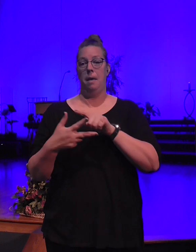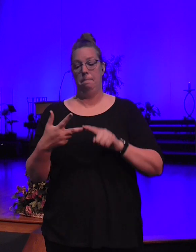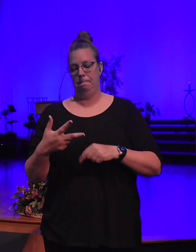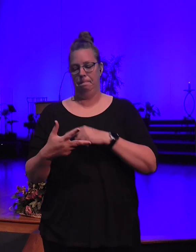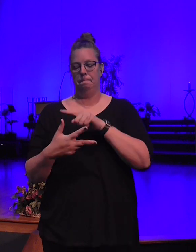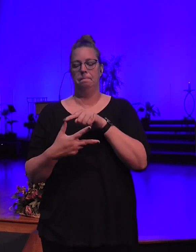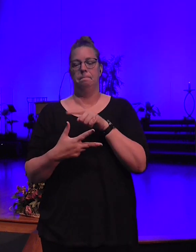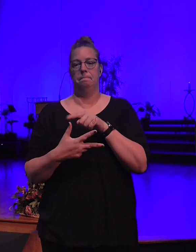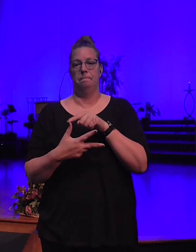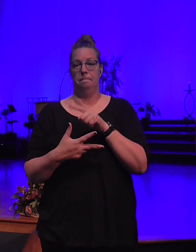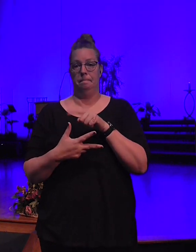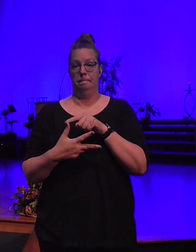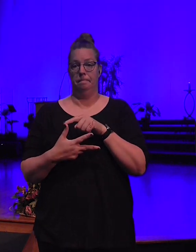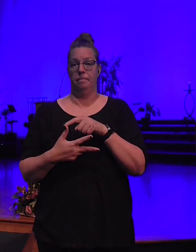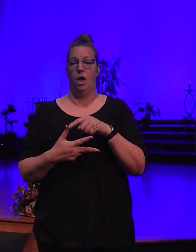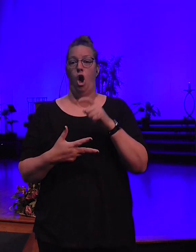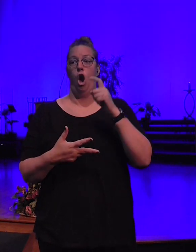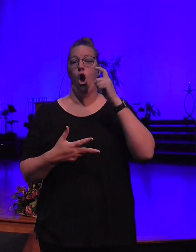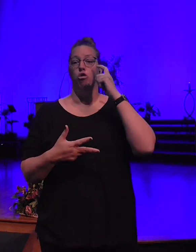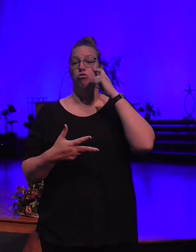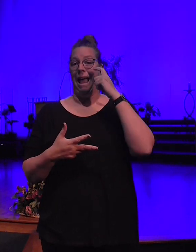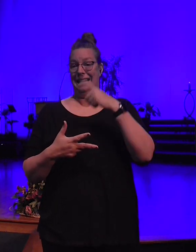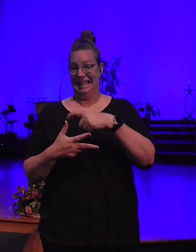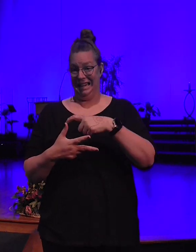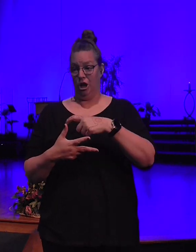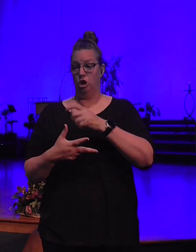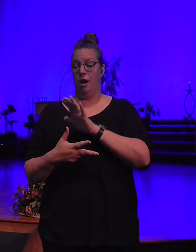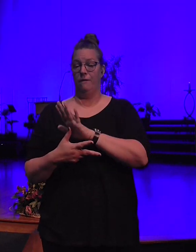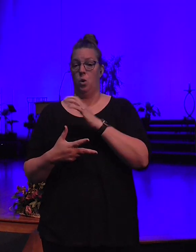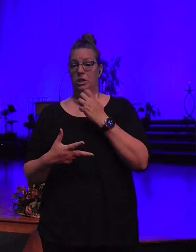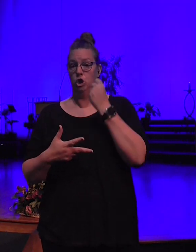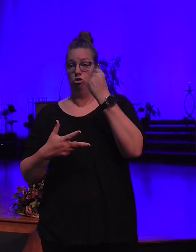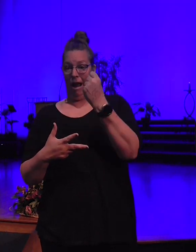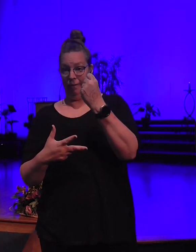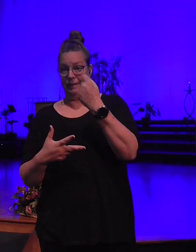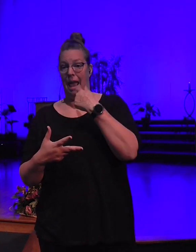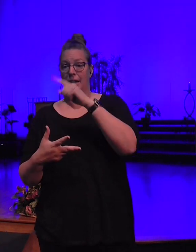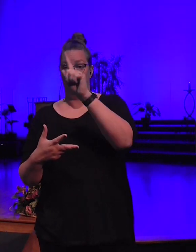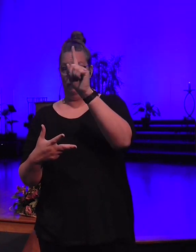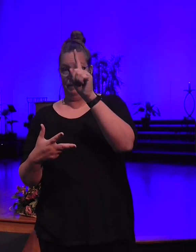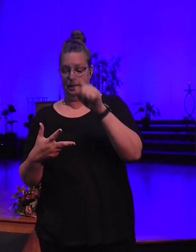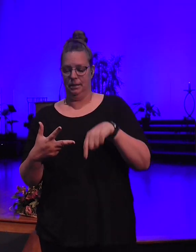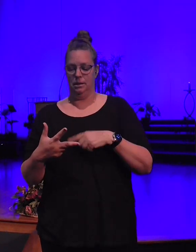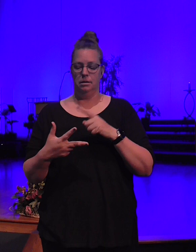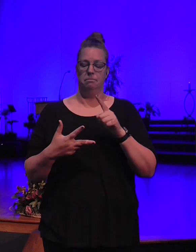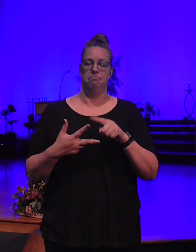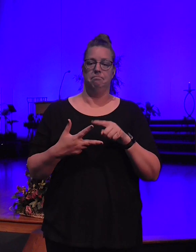of self-worth are recognition of your strengths and achievements,